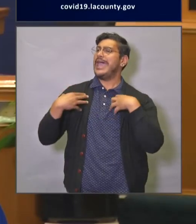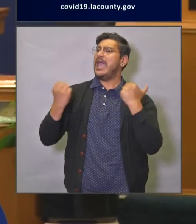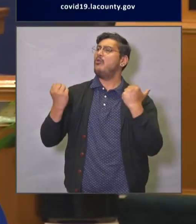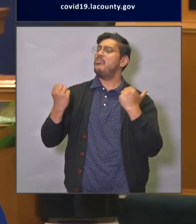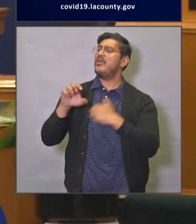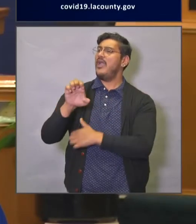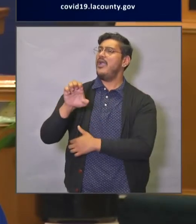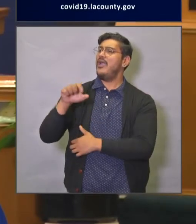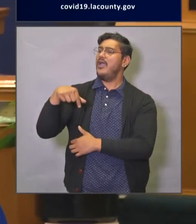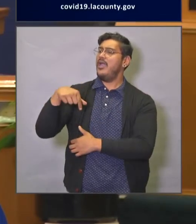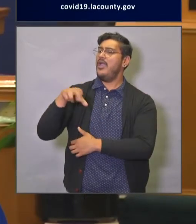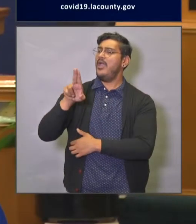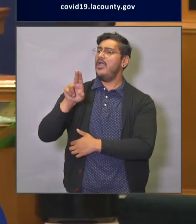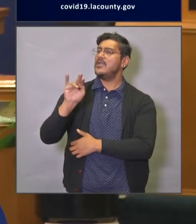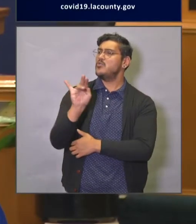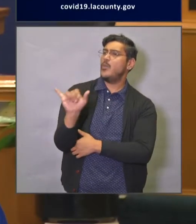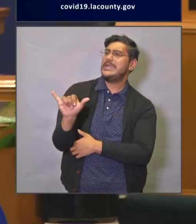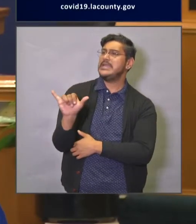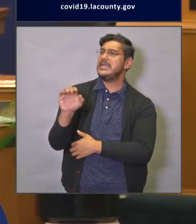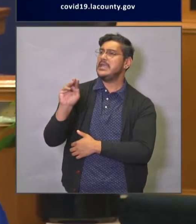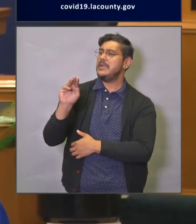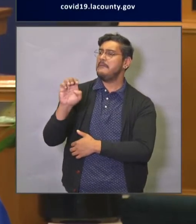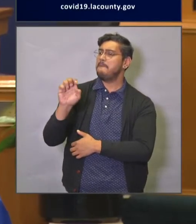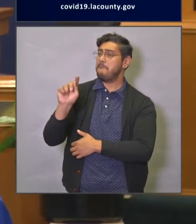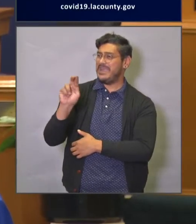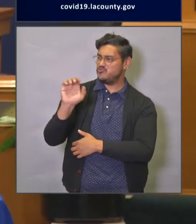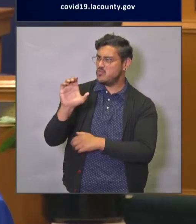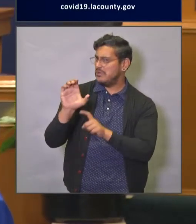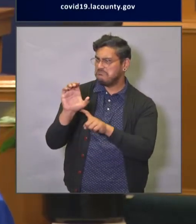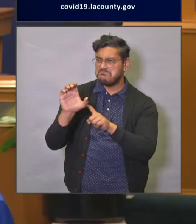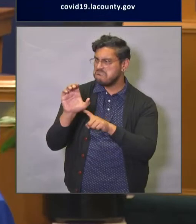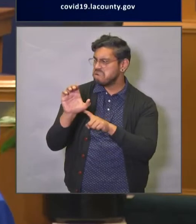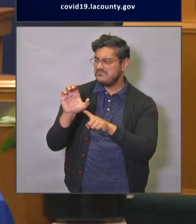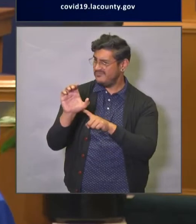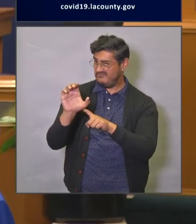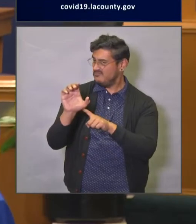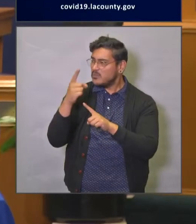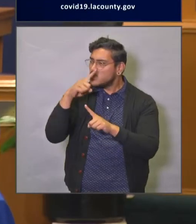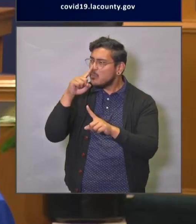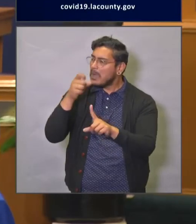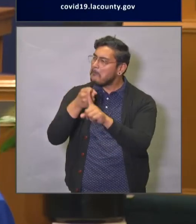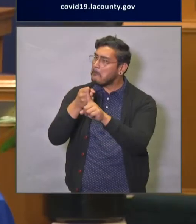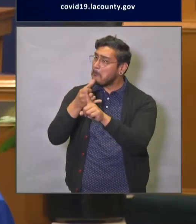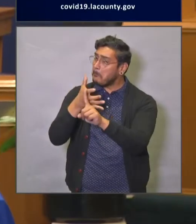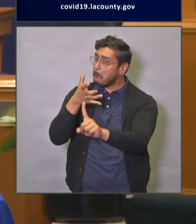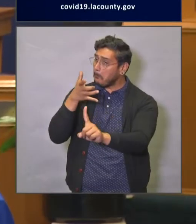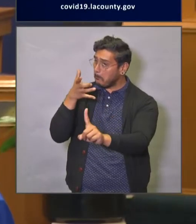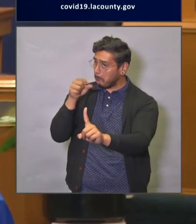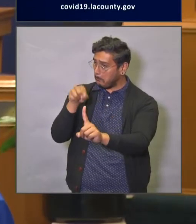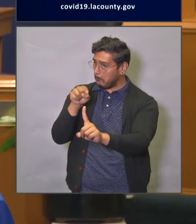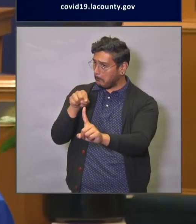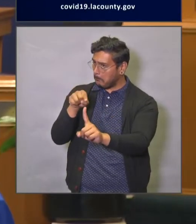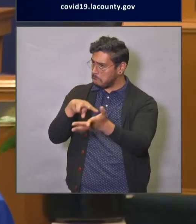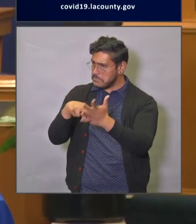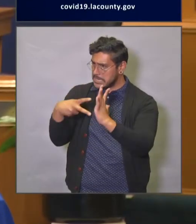you have a good idea of what that standard will be and whether or not LA County is currently meeting it? Thank